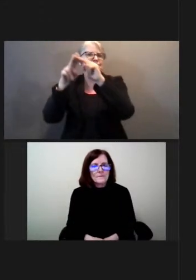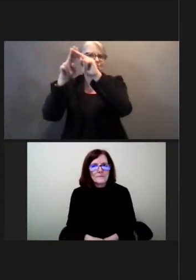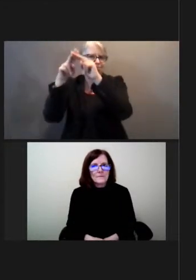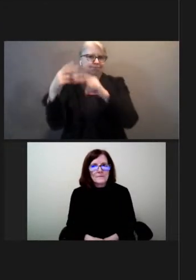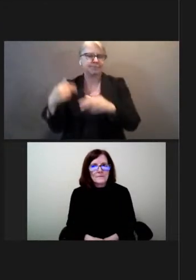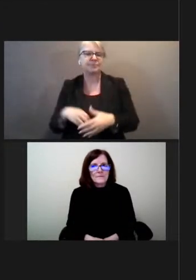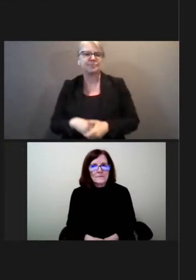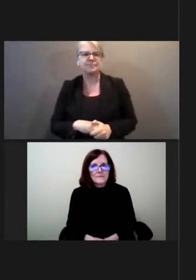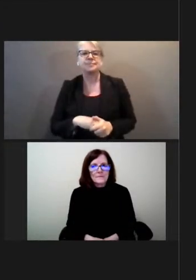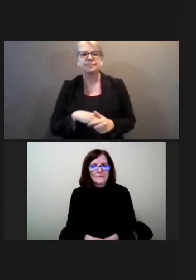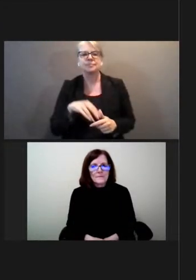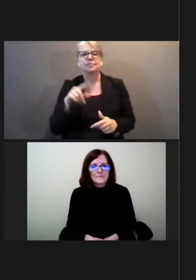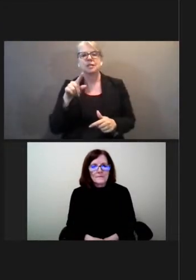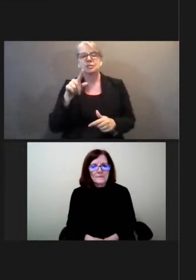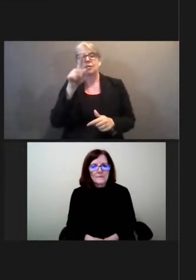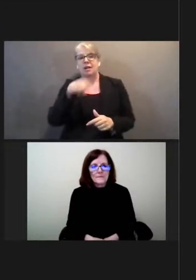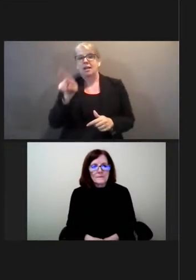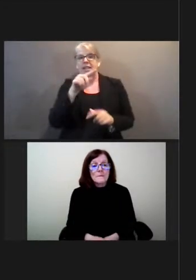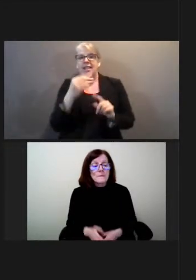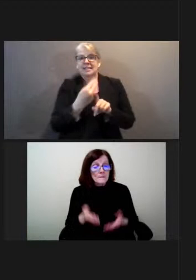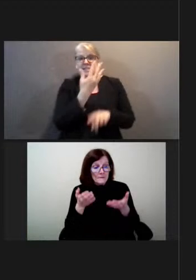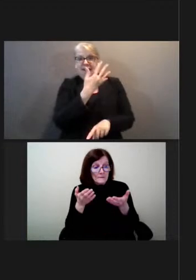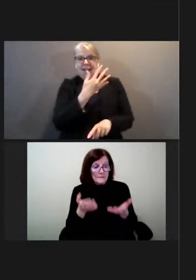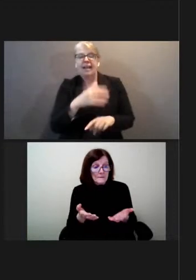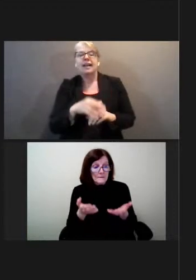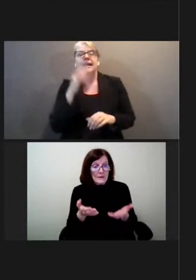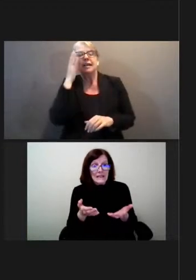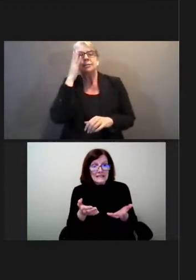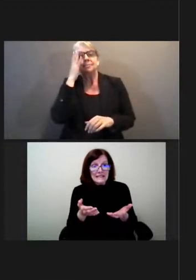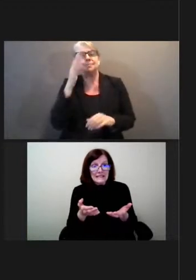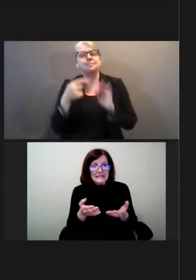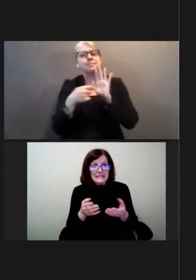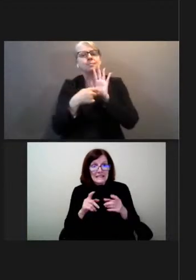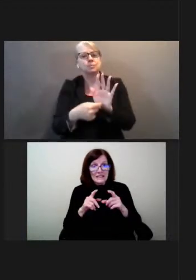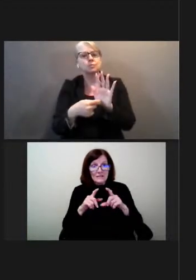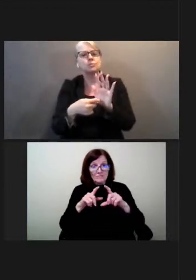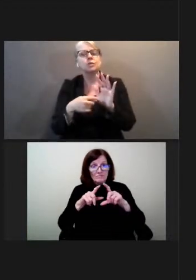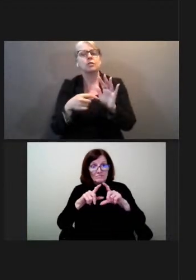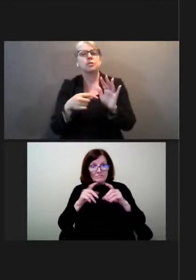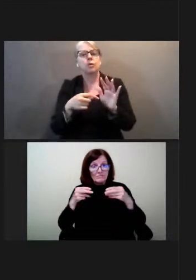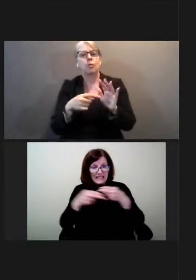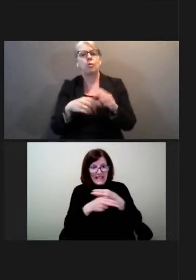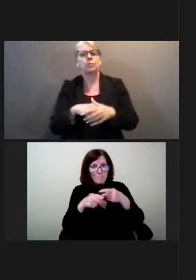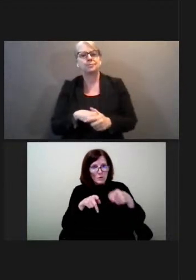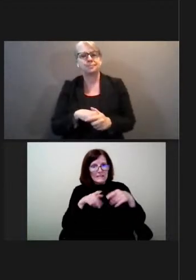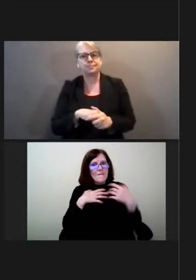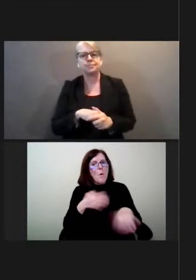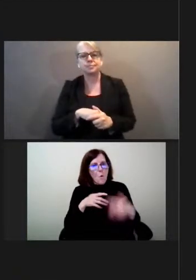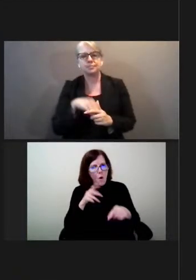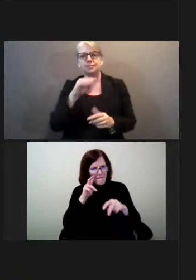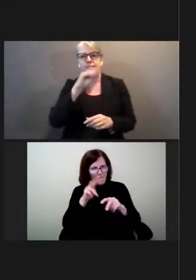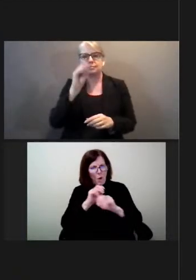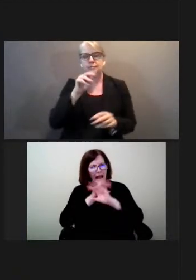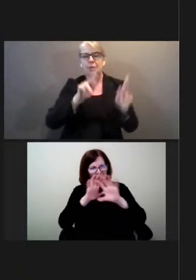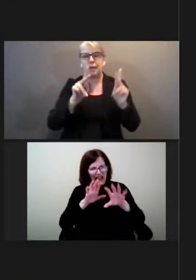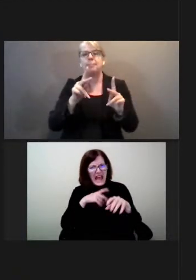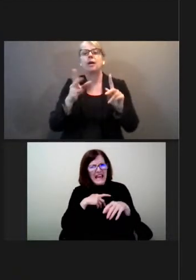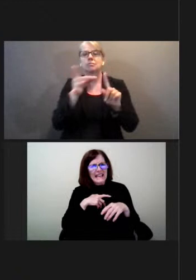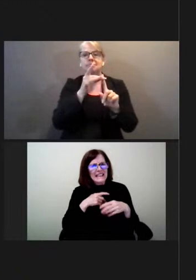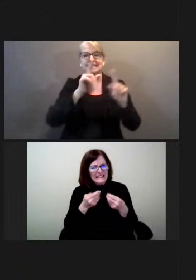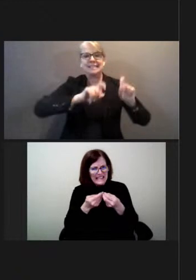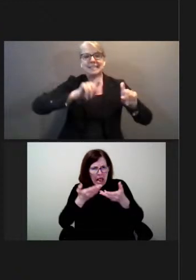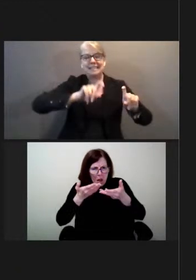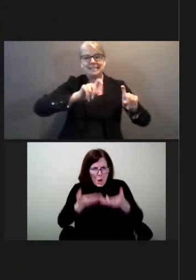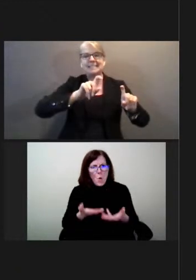This busy slide is showing what the proportion of people being tested for COVID that